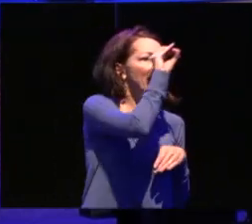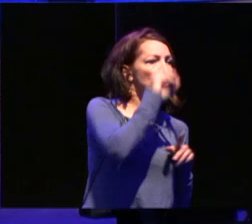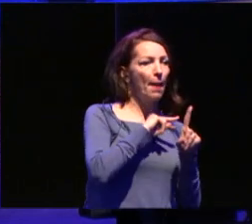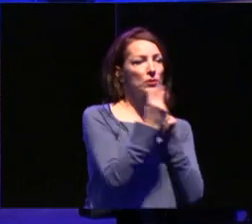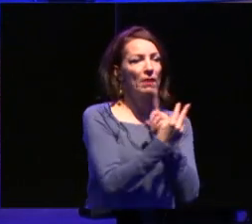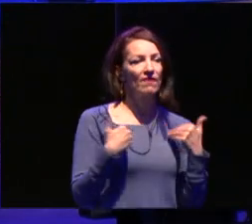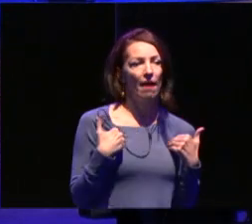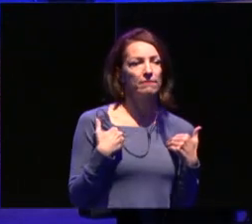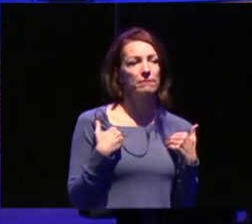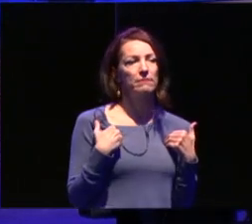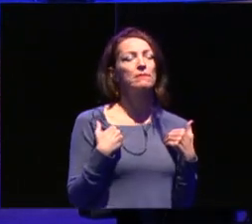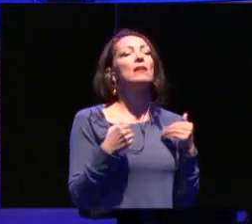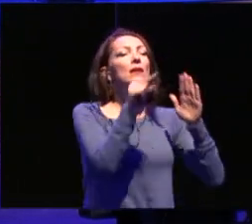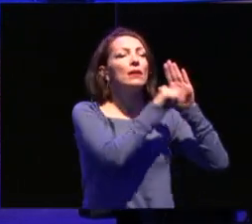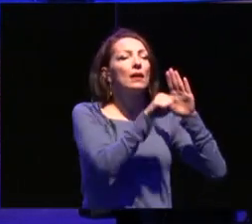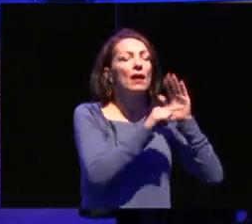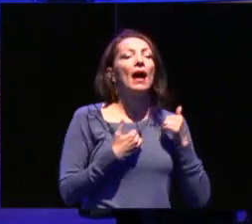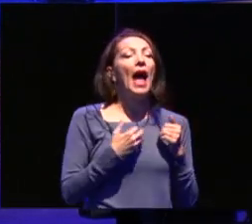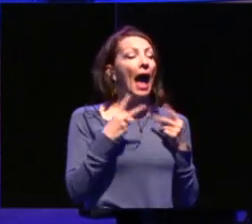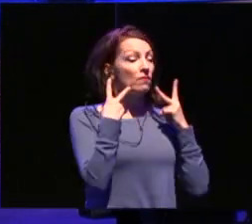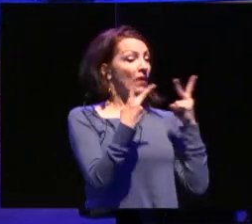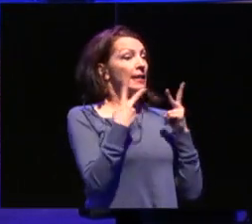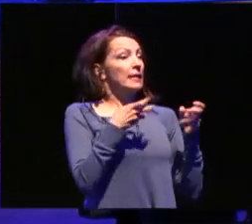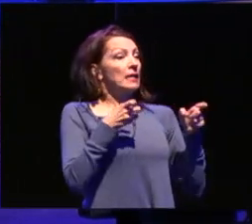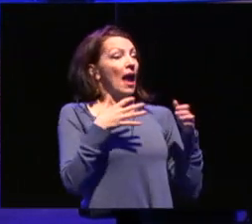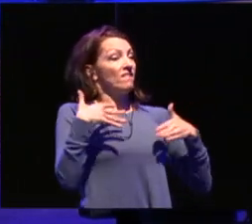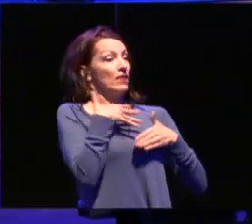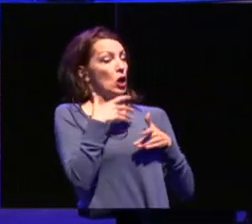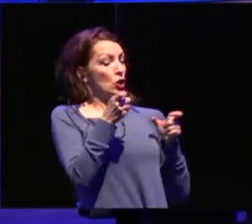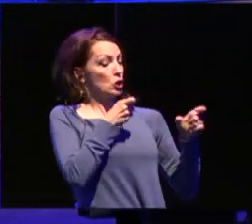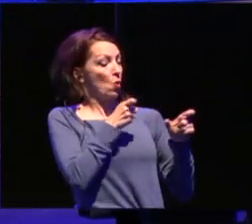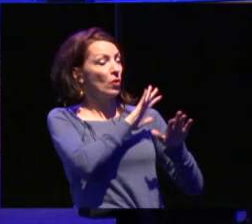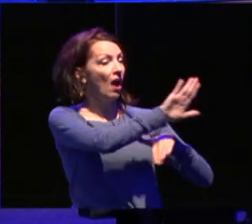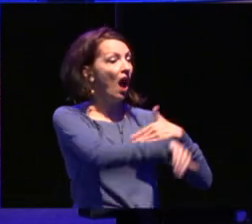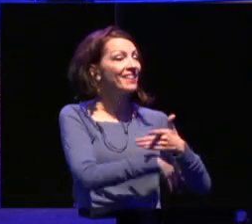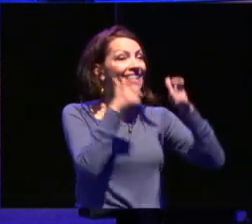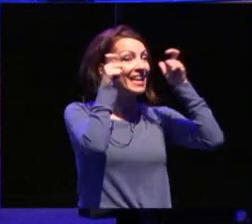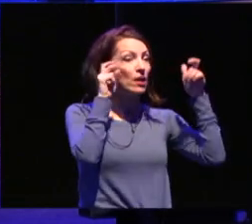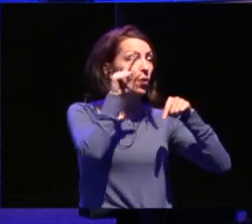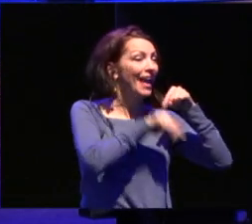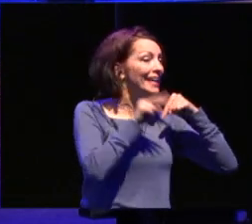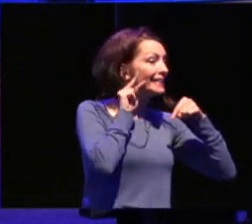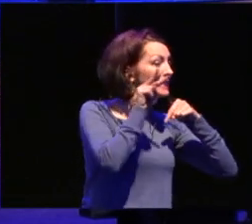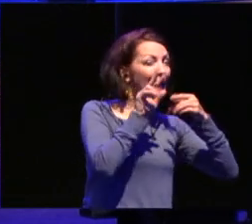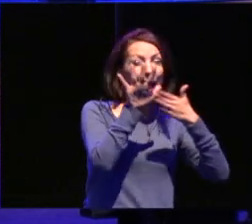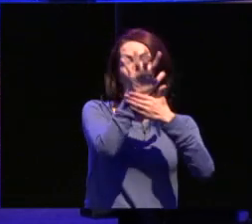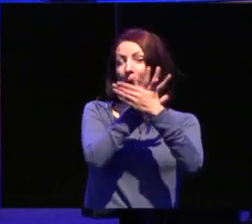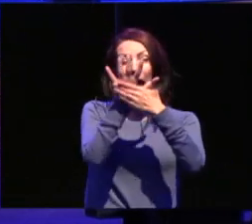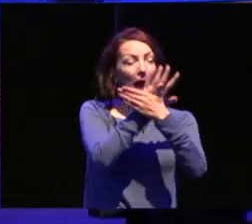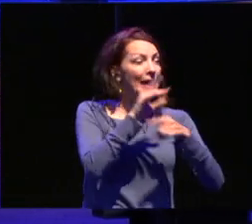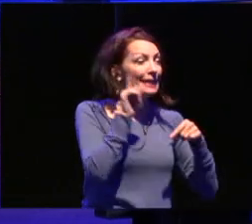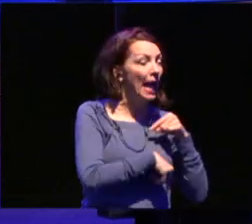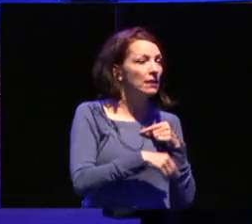of view, and then vanity and fear holds it all together. Why? Because the ego cannot see into the unknown. It doesn't